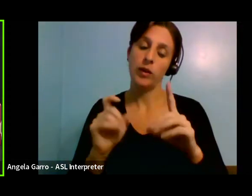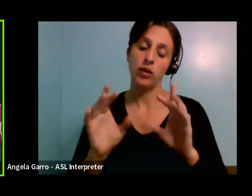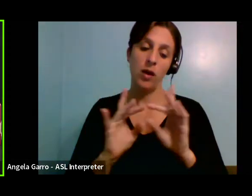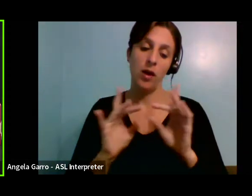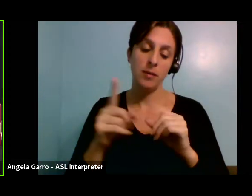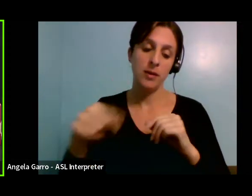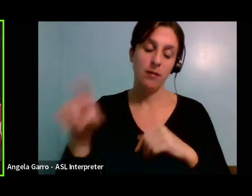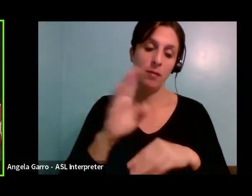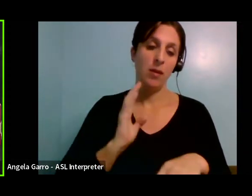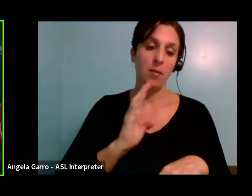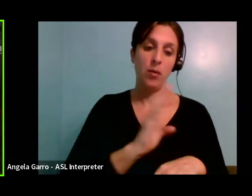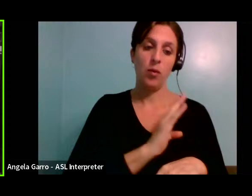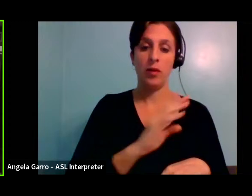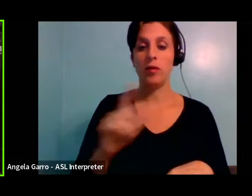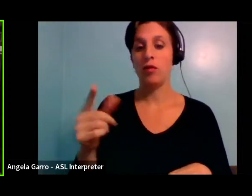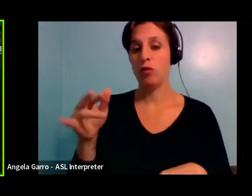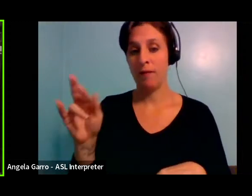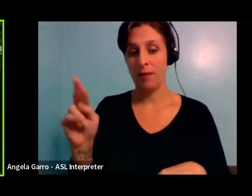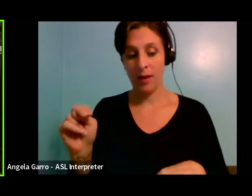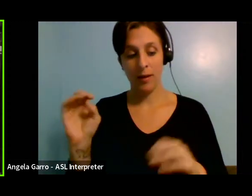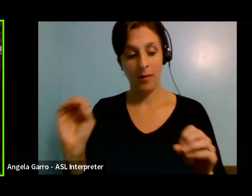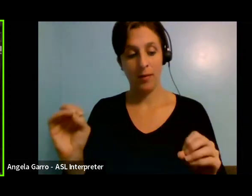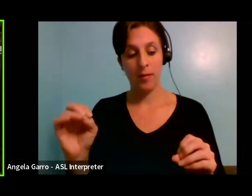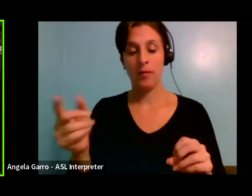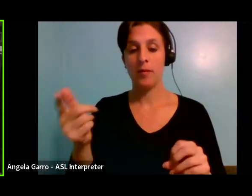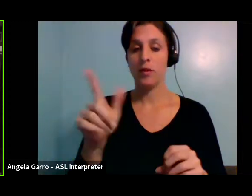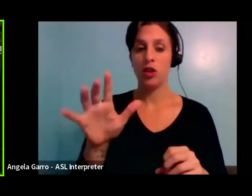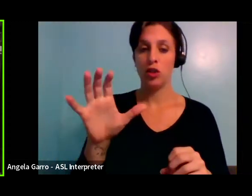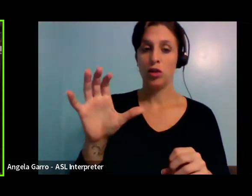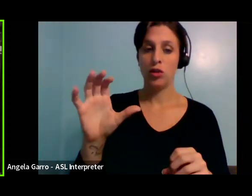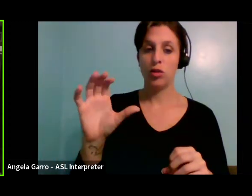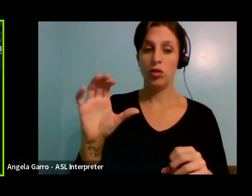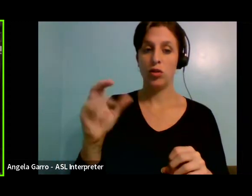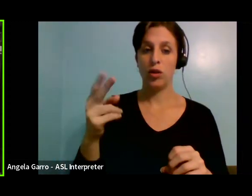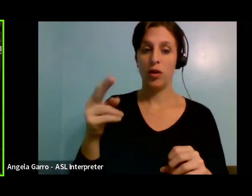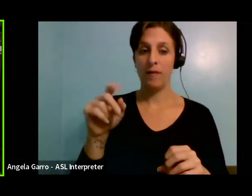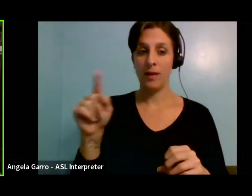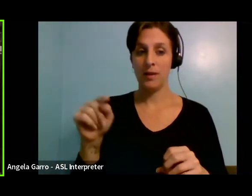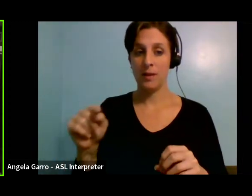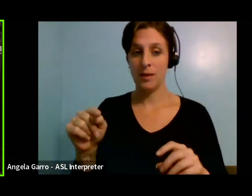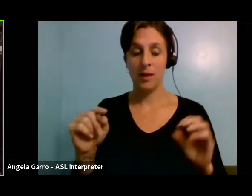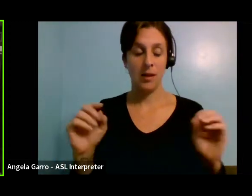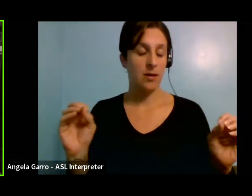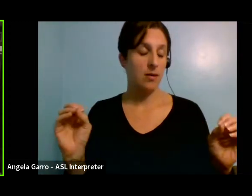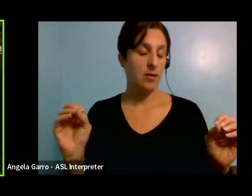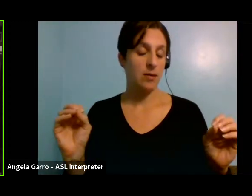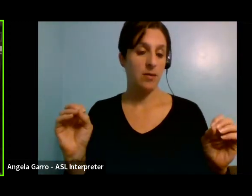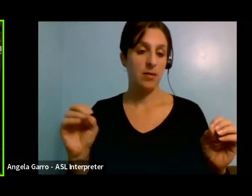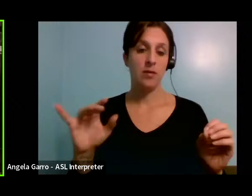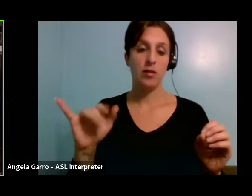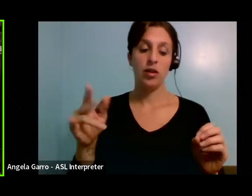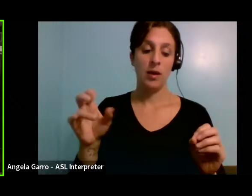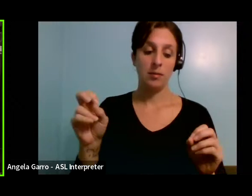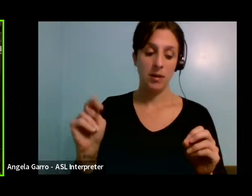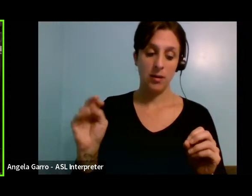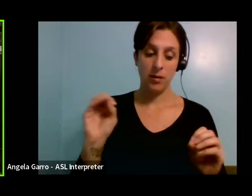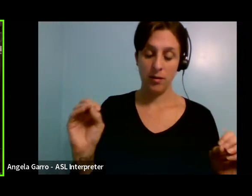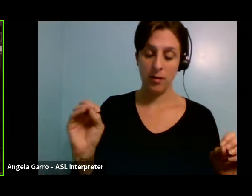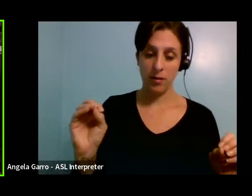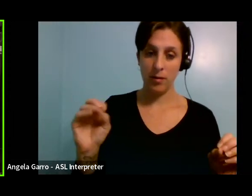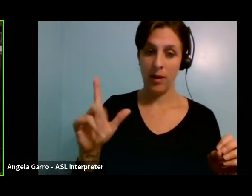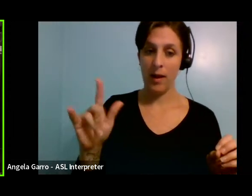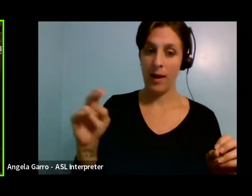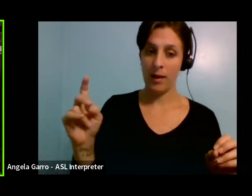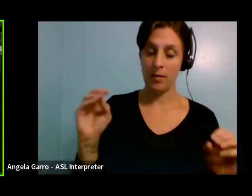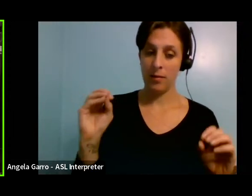from the board? Trustee Griffin, None. trustee Chavez, None. trustee Jacobson, None. trustee